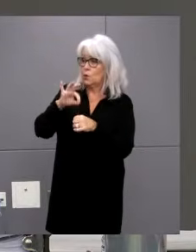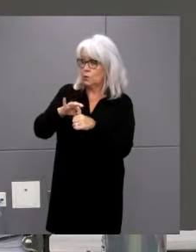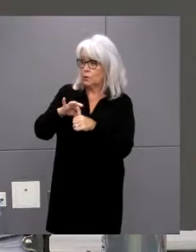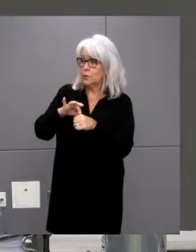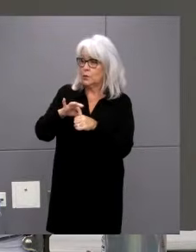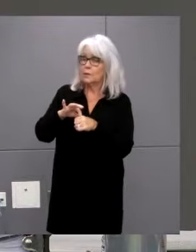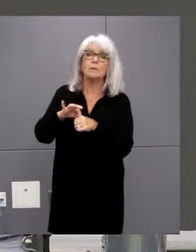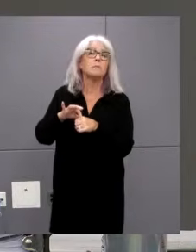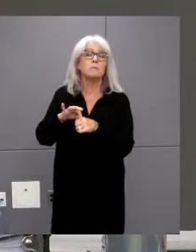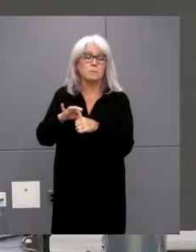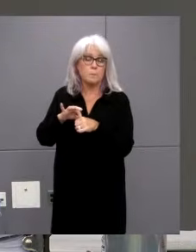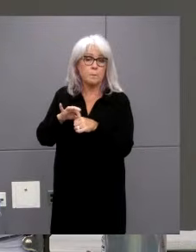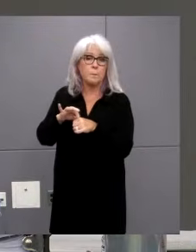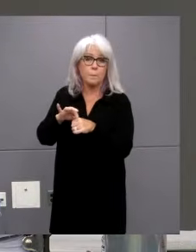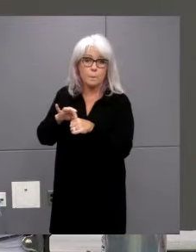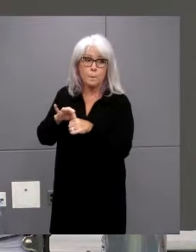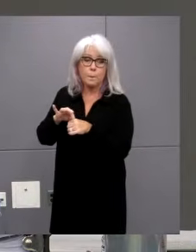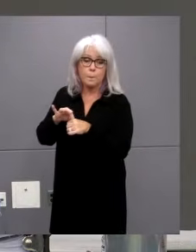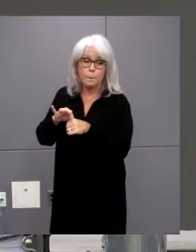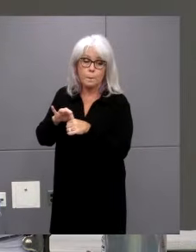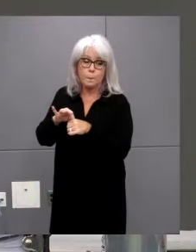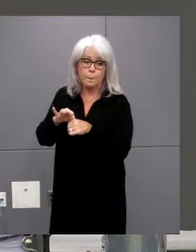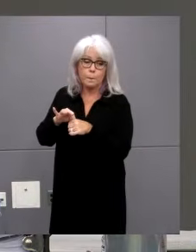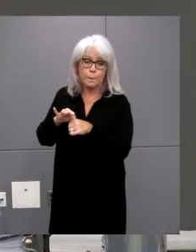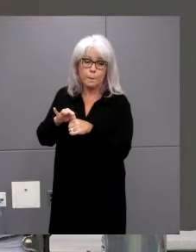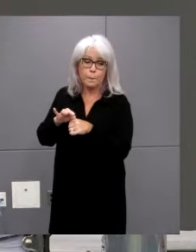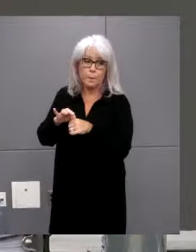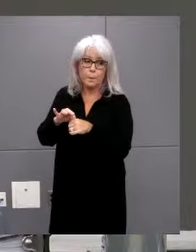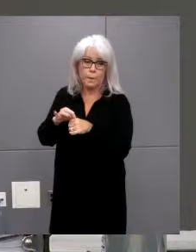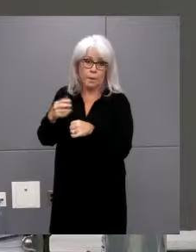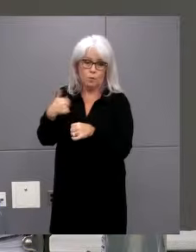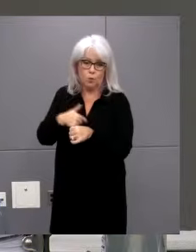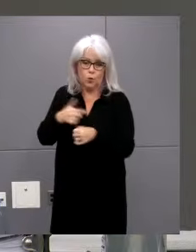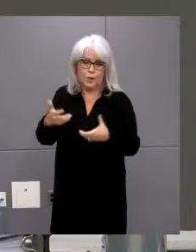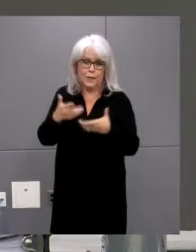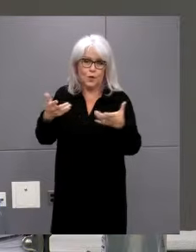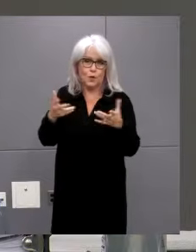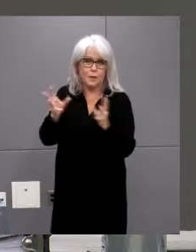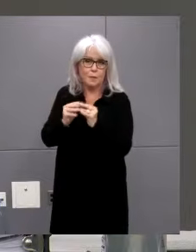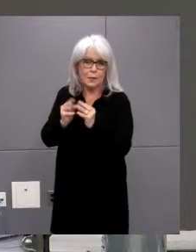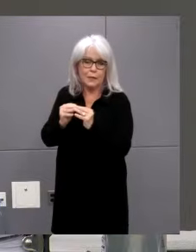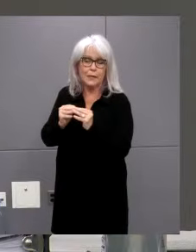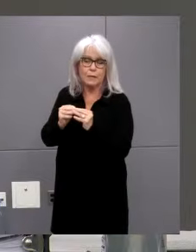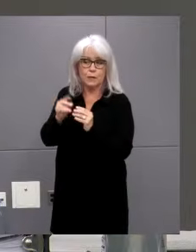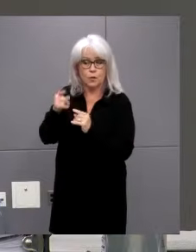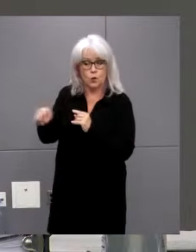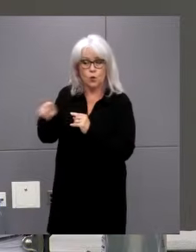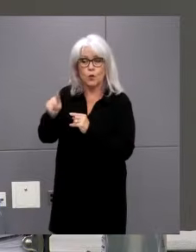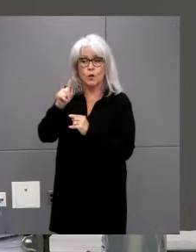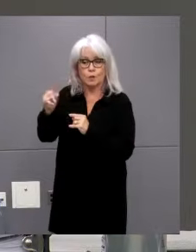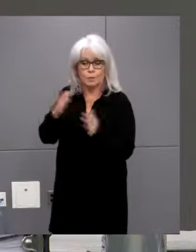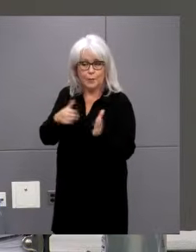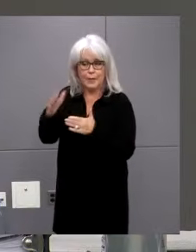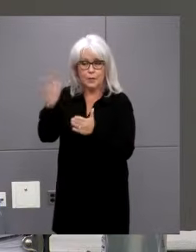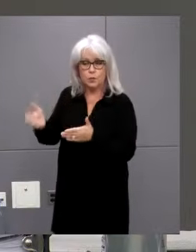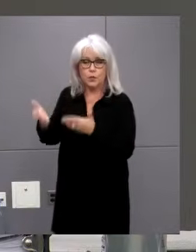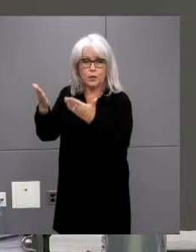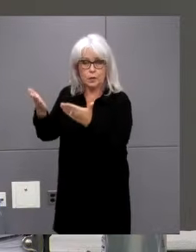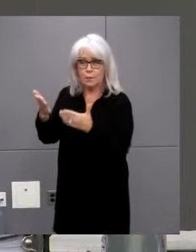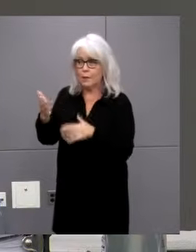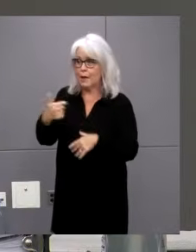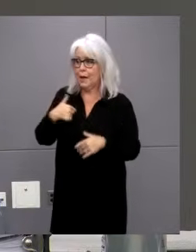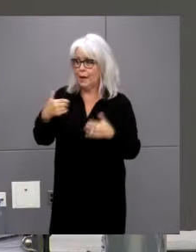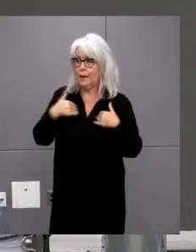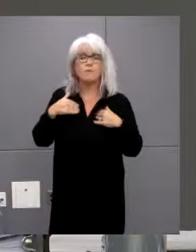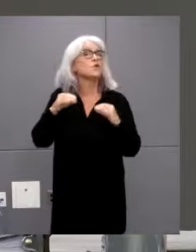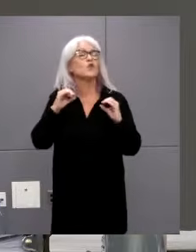and mind you, this is, well, we've got the meeting now, okay? You were gonna bring it up. I have no problem with